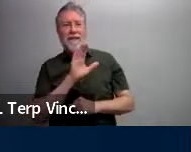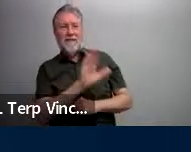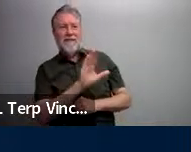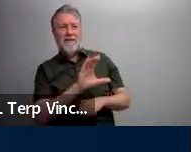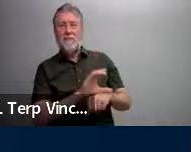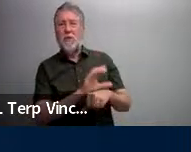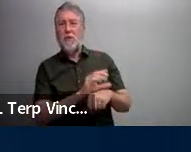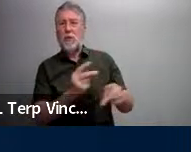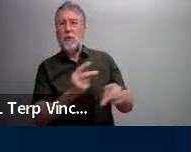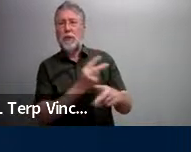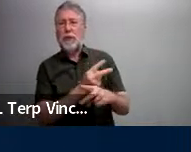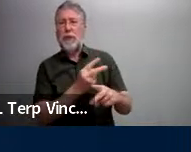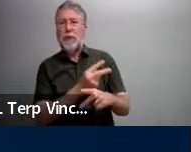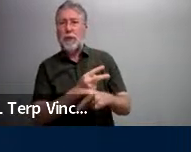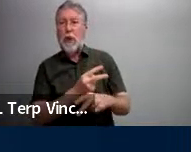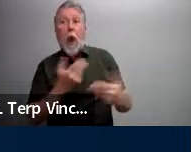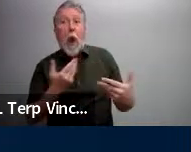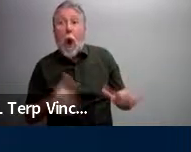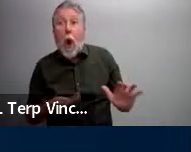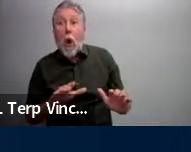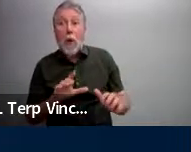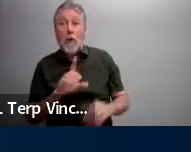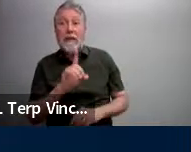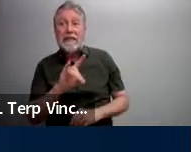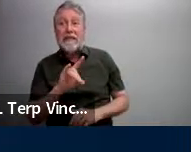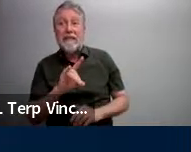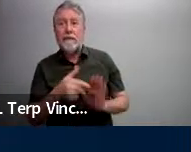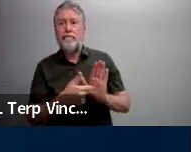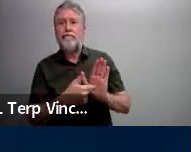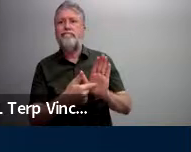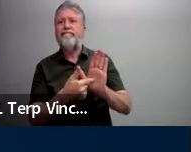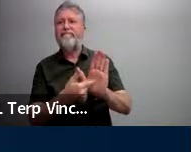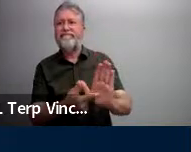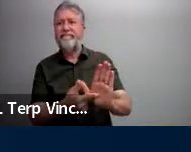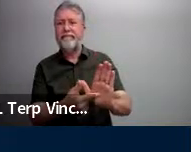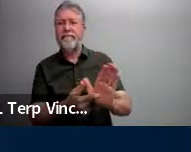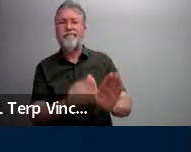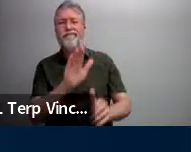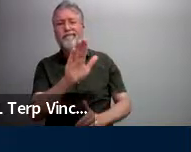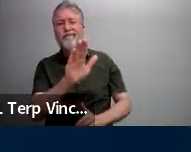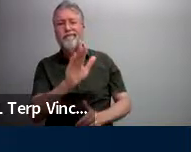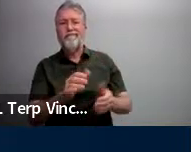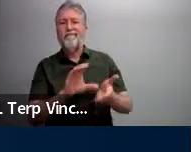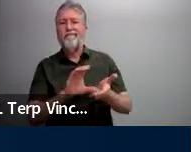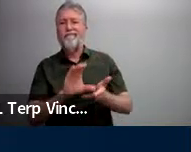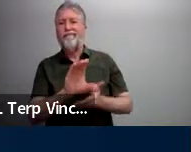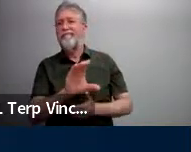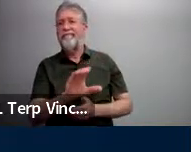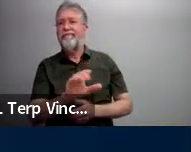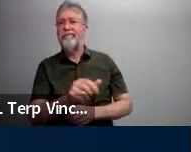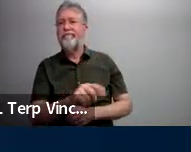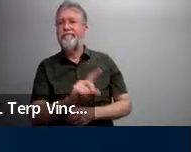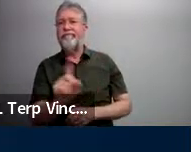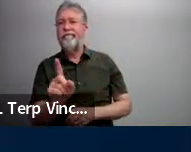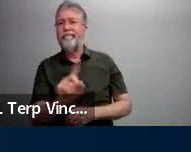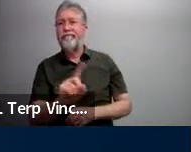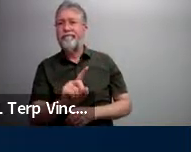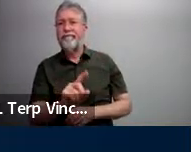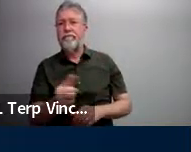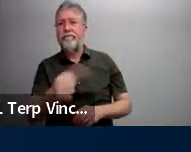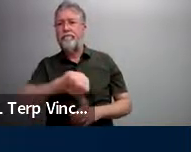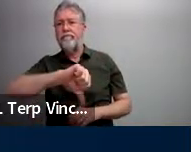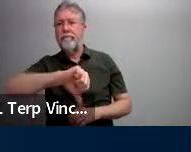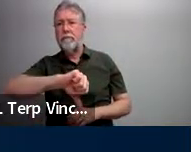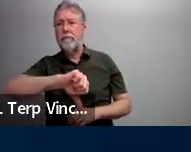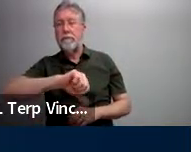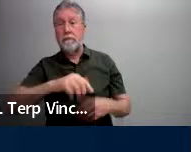is being used in this kind of benefits determination process to